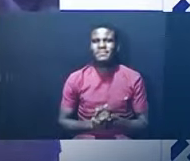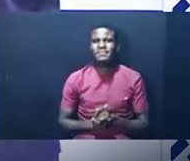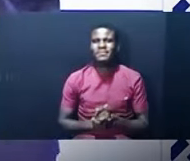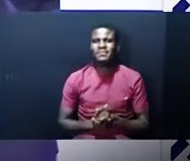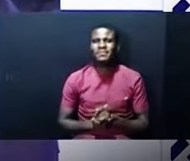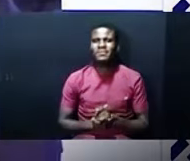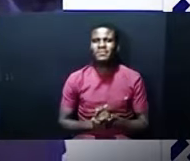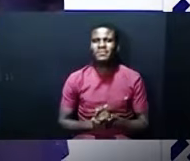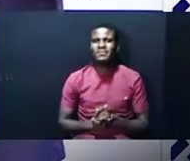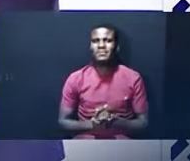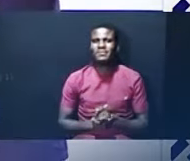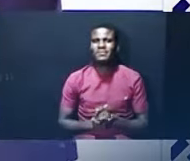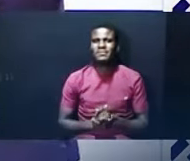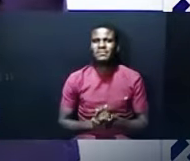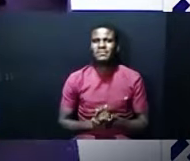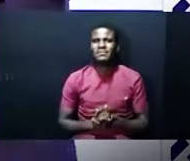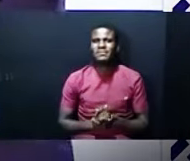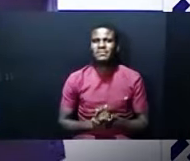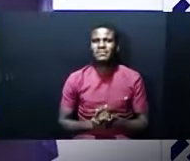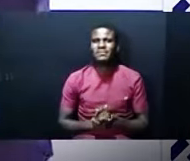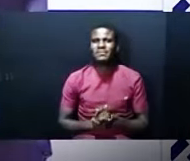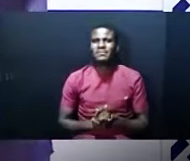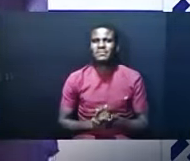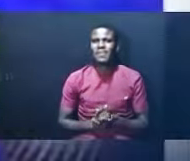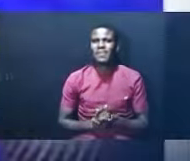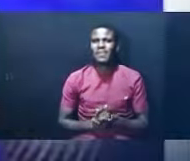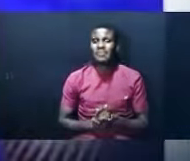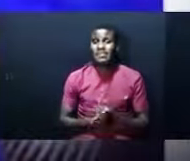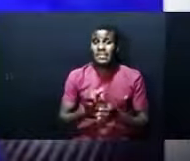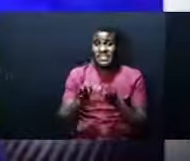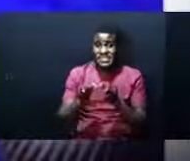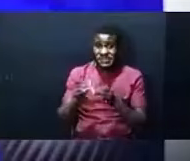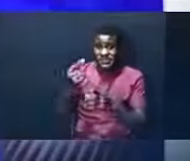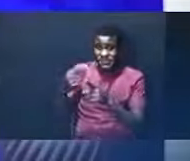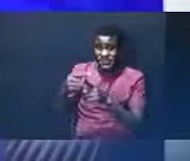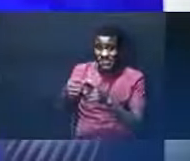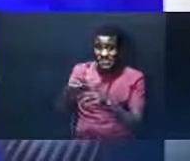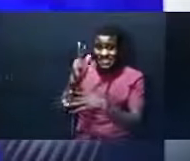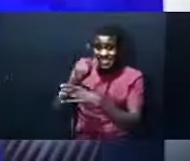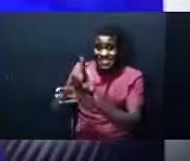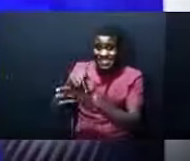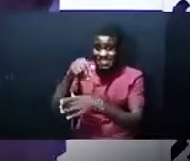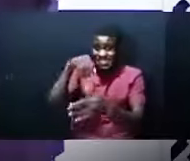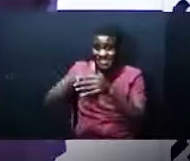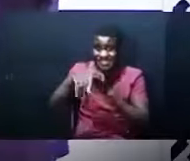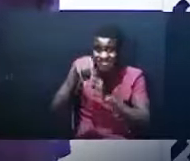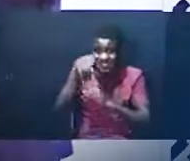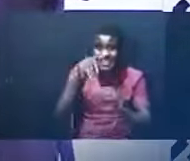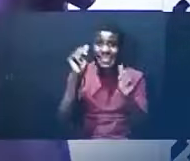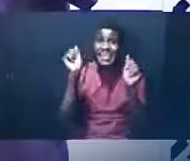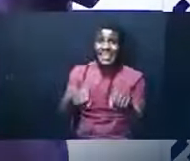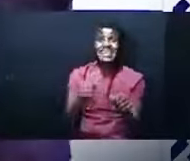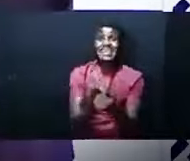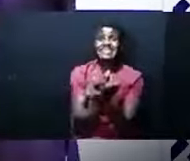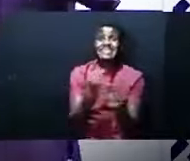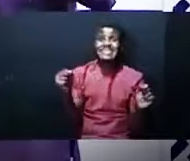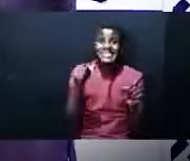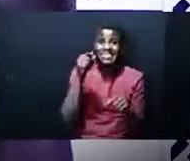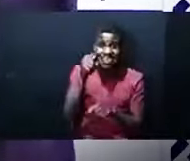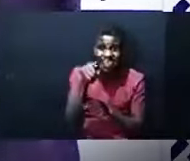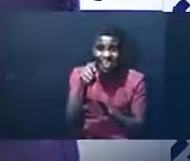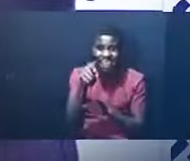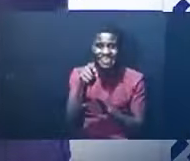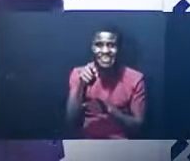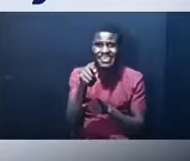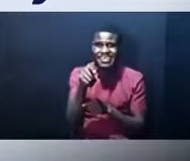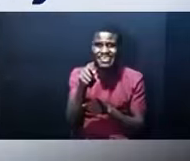a ebetumi agemokra no. See, if the word planted in you can save you, adofonom sa asema watenu mumu no betumi